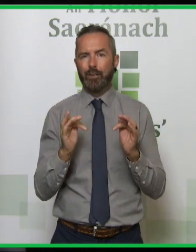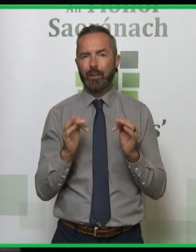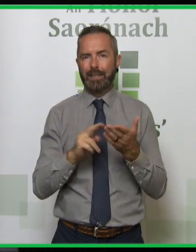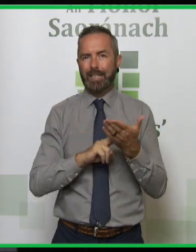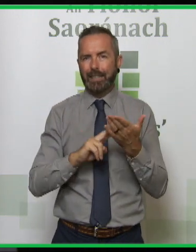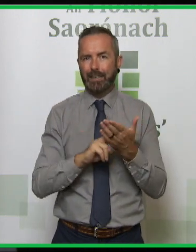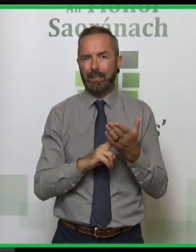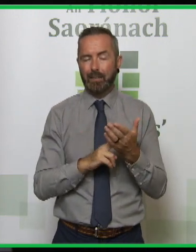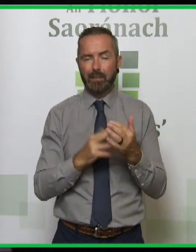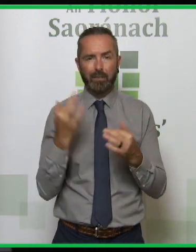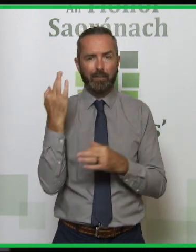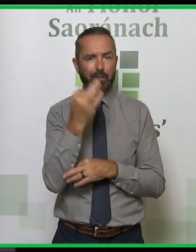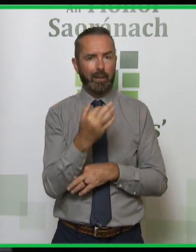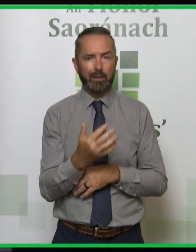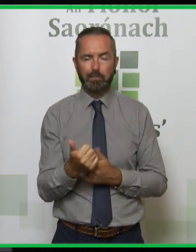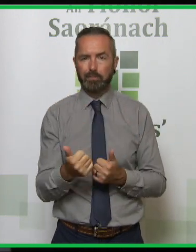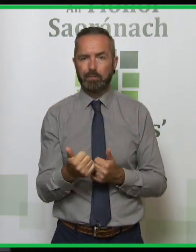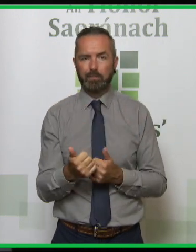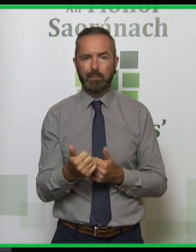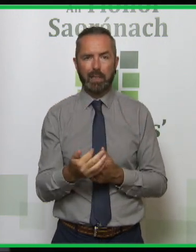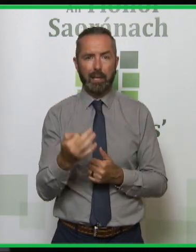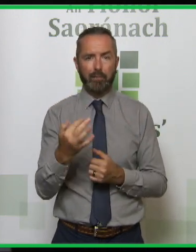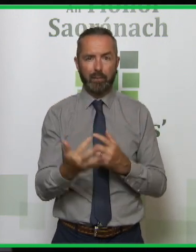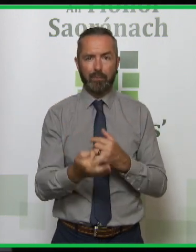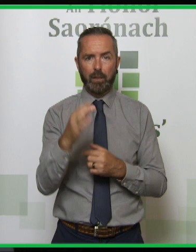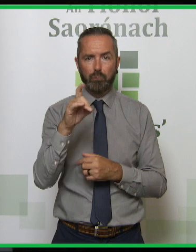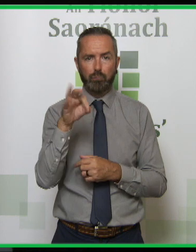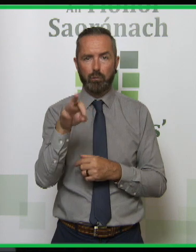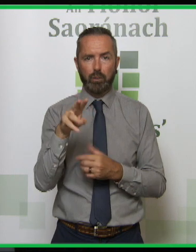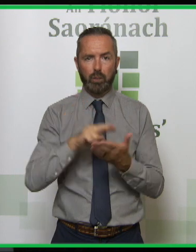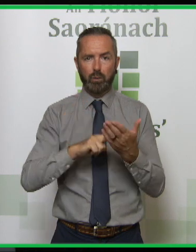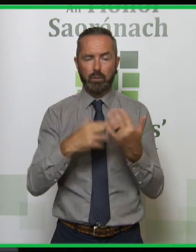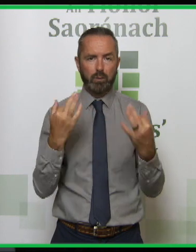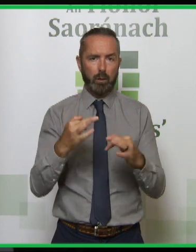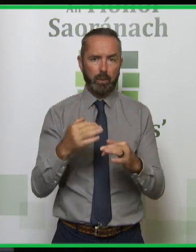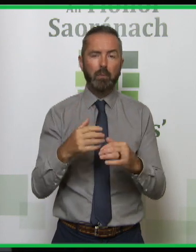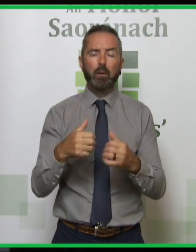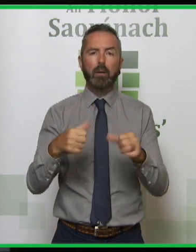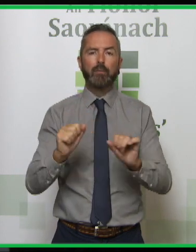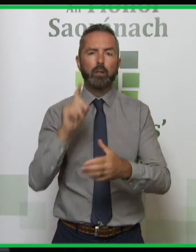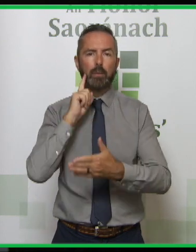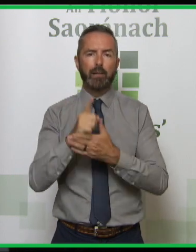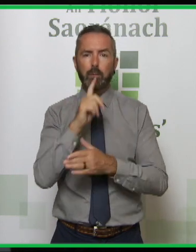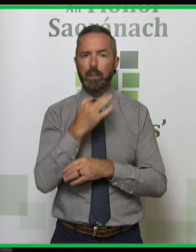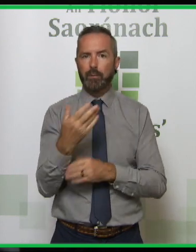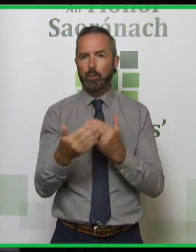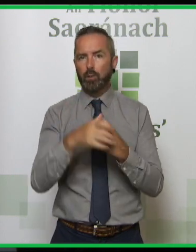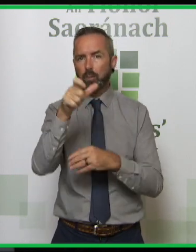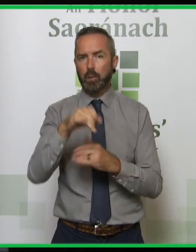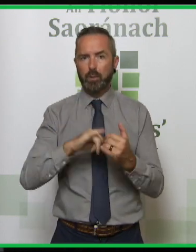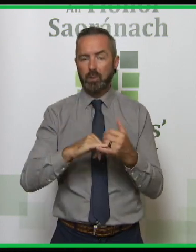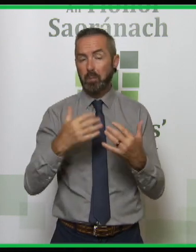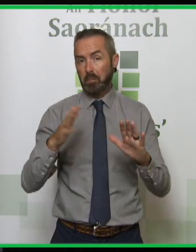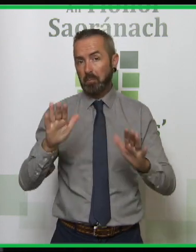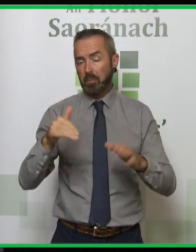use abhorrent, that confirms your beliefs. But if you're a young person who is partial to maybe taking some risks, or you know people who use drugs,